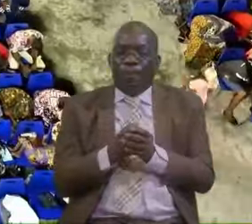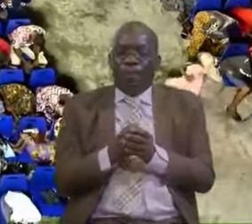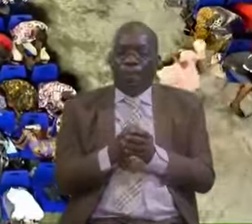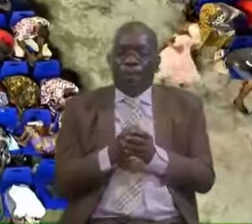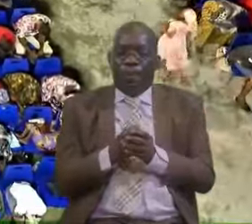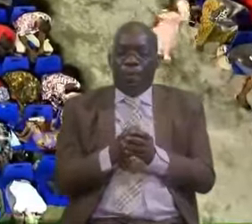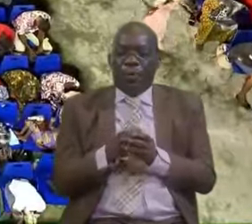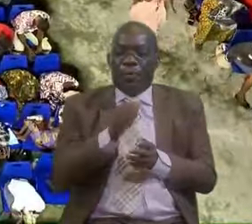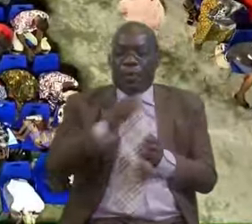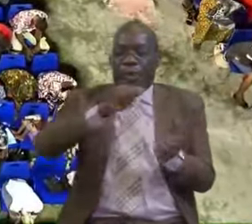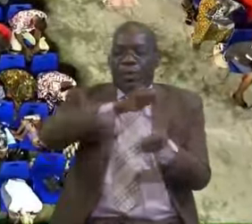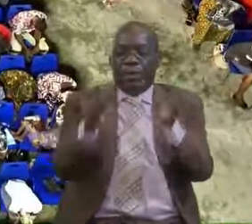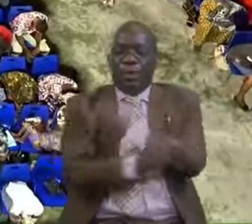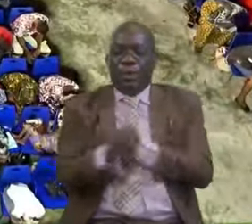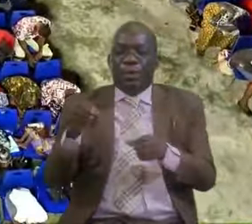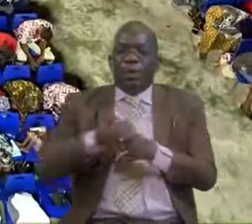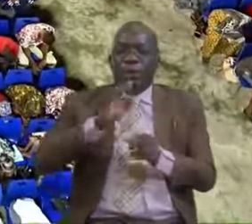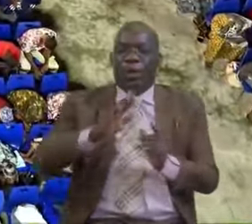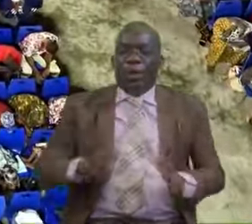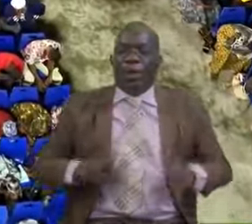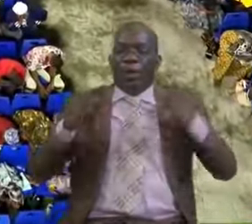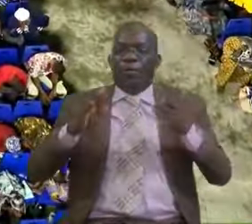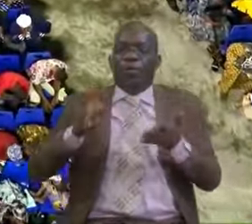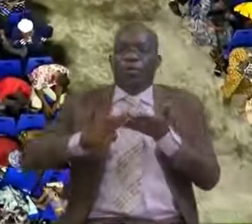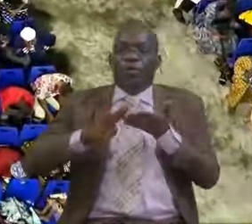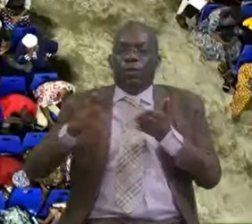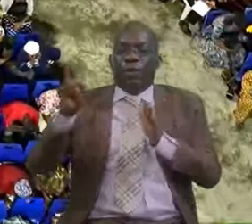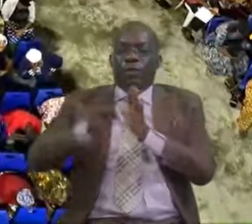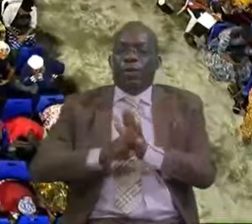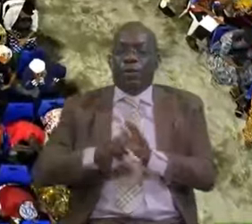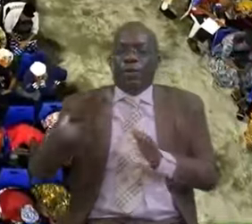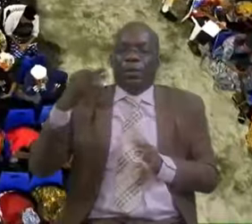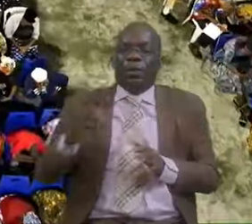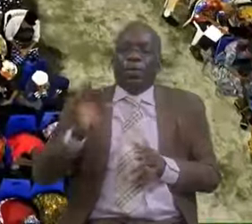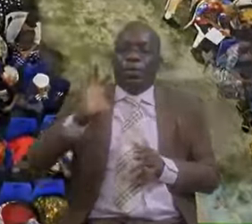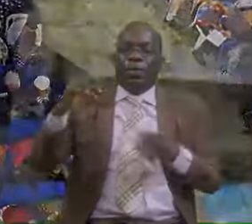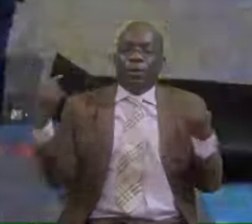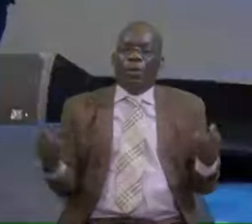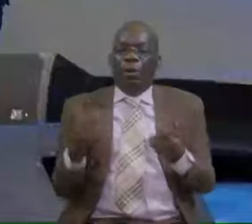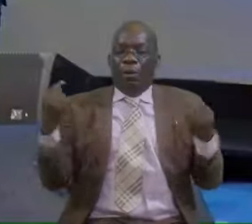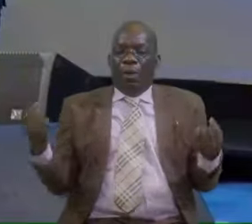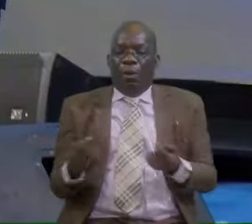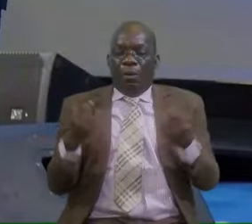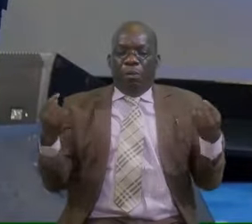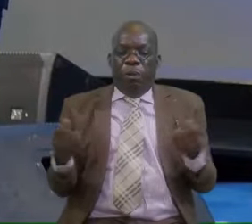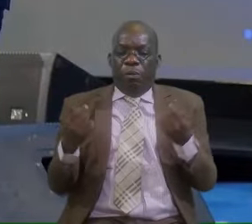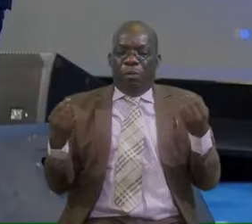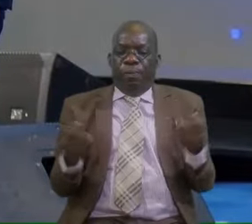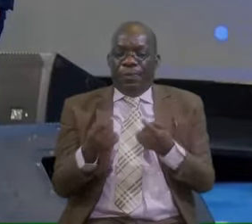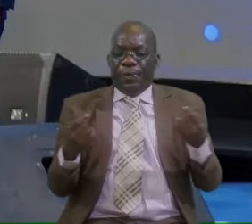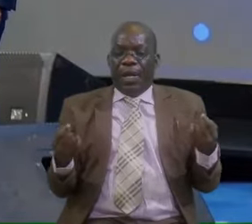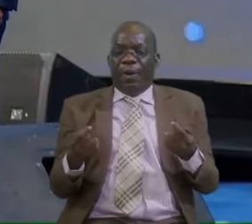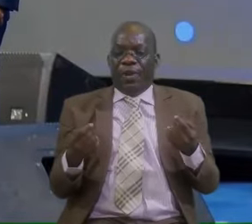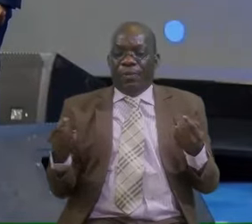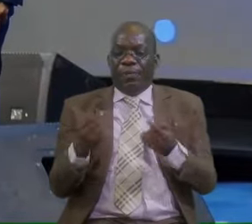a change in your life, the forgiveness of your sin. Wherever you are, raise up that